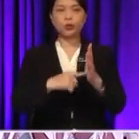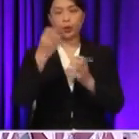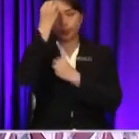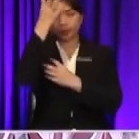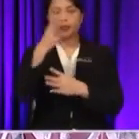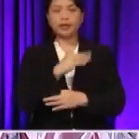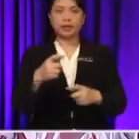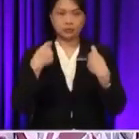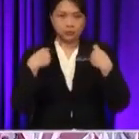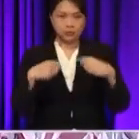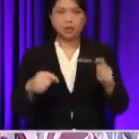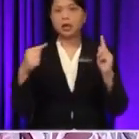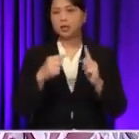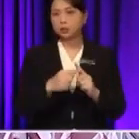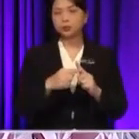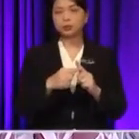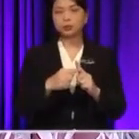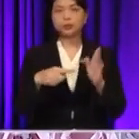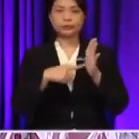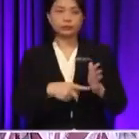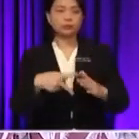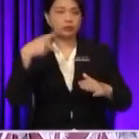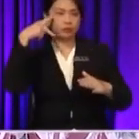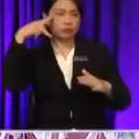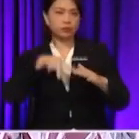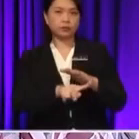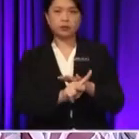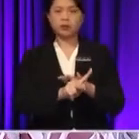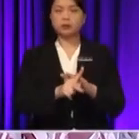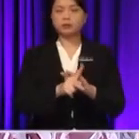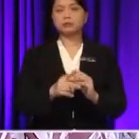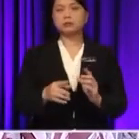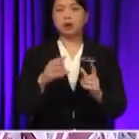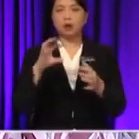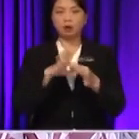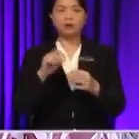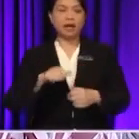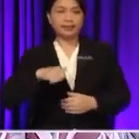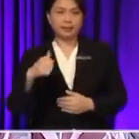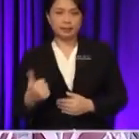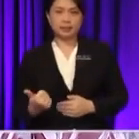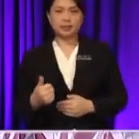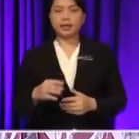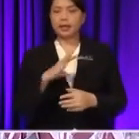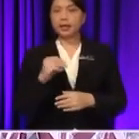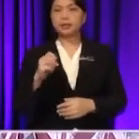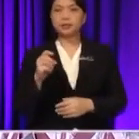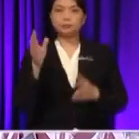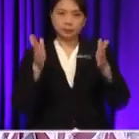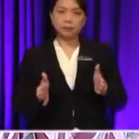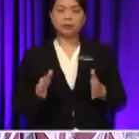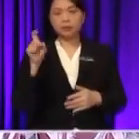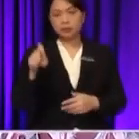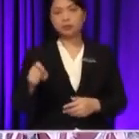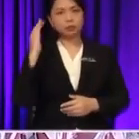to give our view or perspective to other people so that the readers will know what we are trying to talk about and they